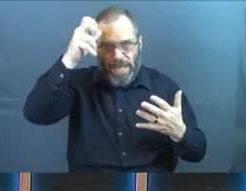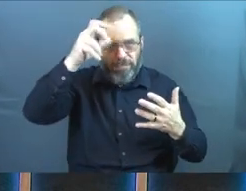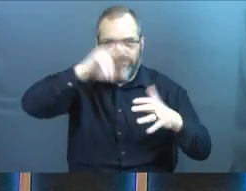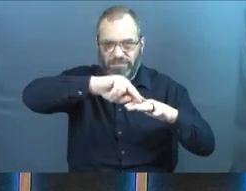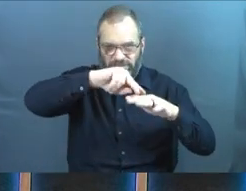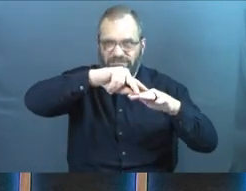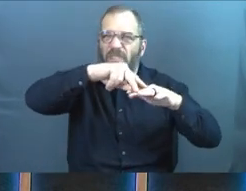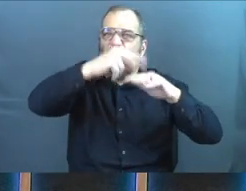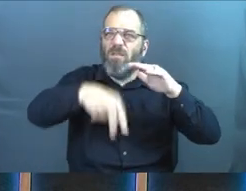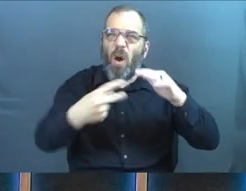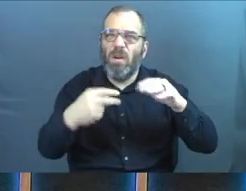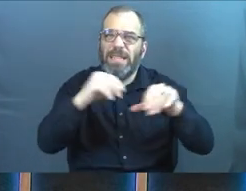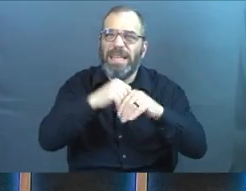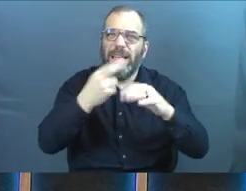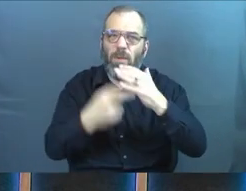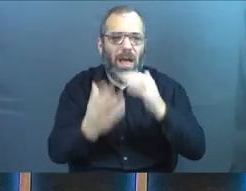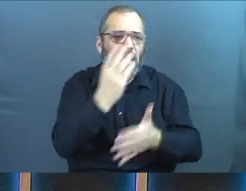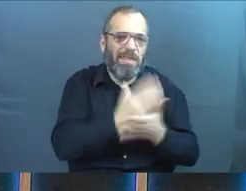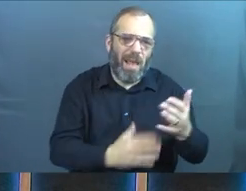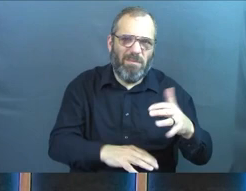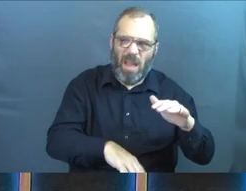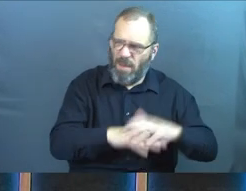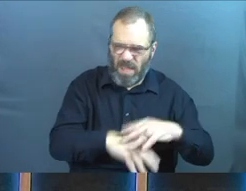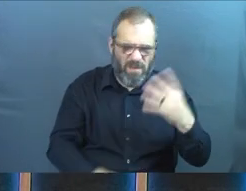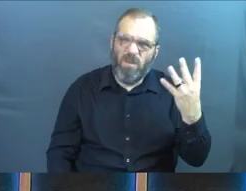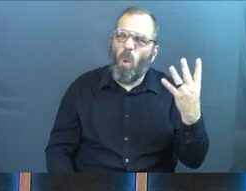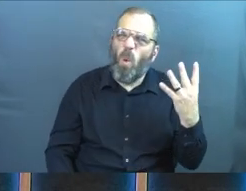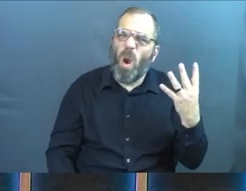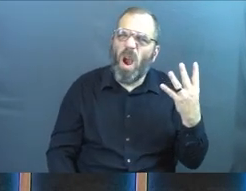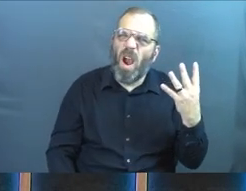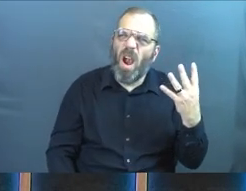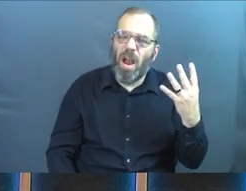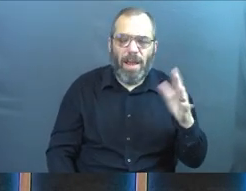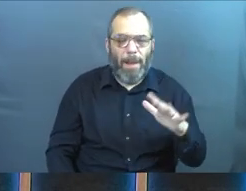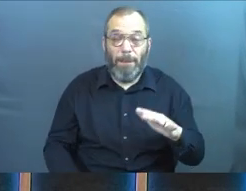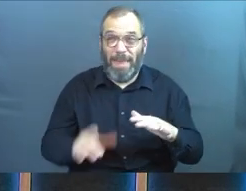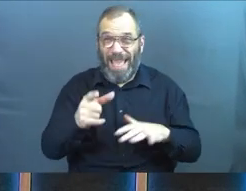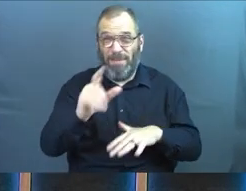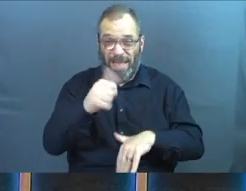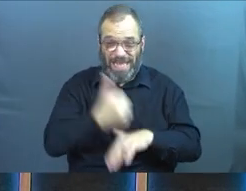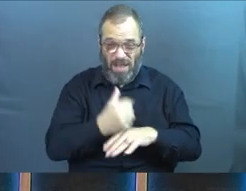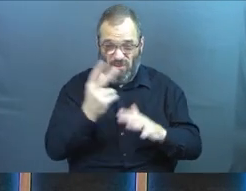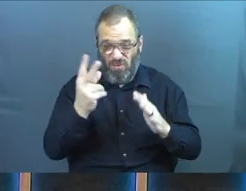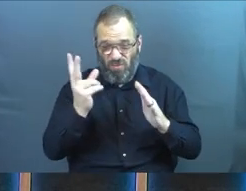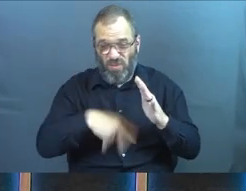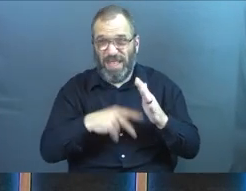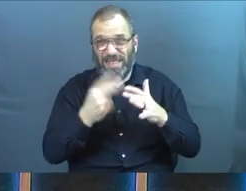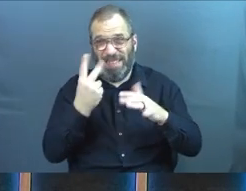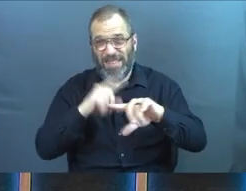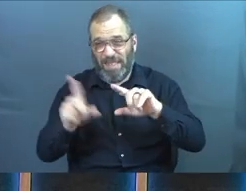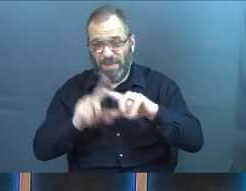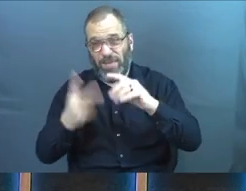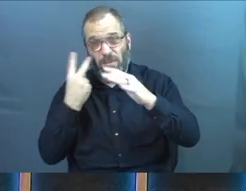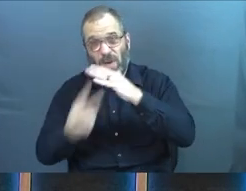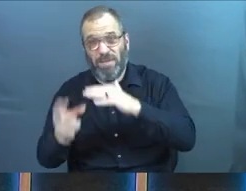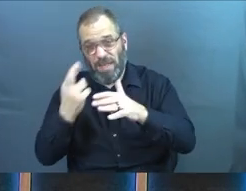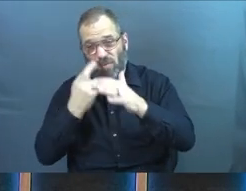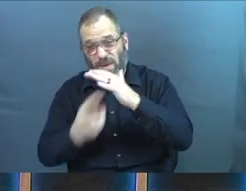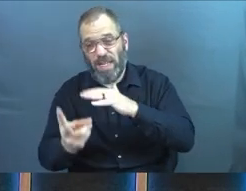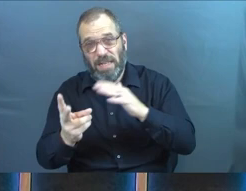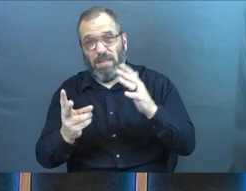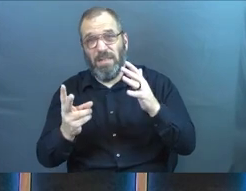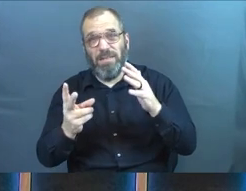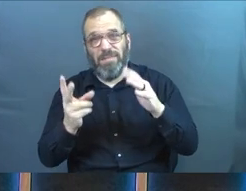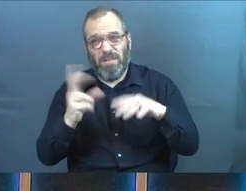book of Revelation. Some scholars think there's up to four of them. And based on how you read these different prophecies in Revelation, you